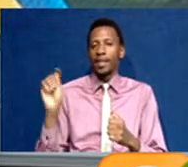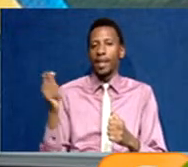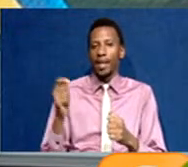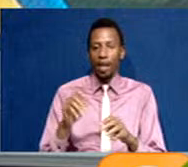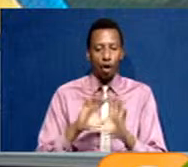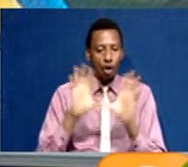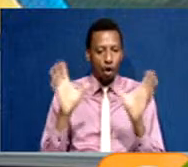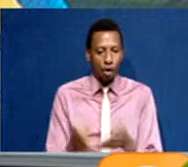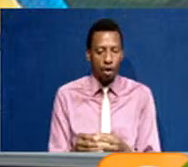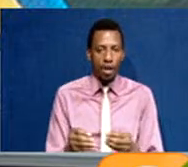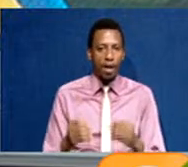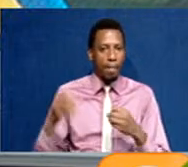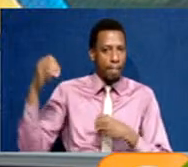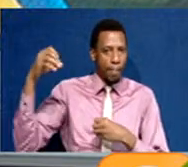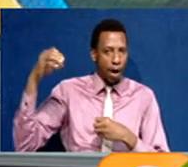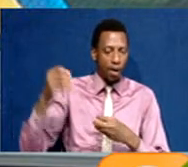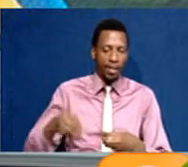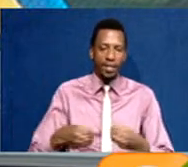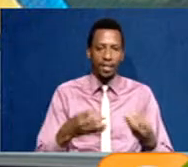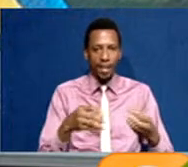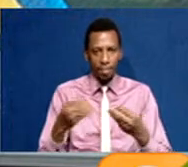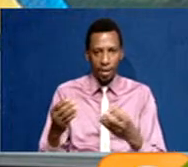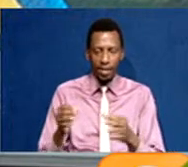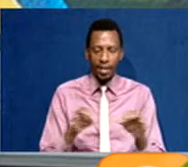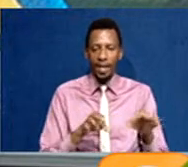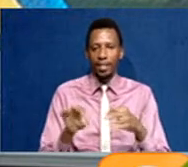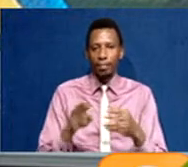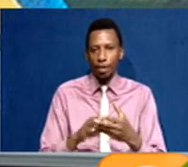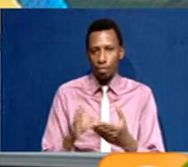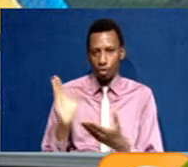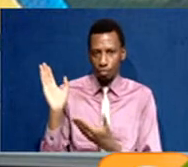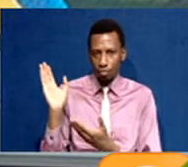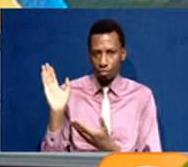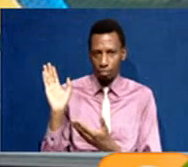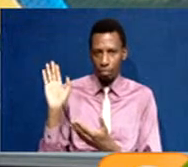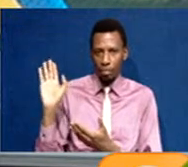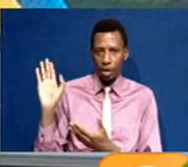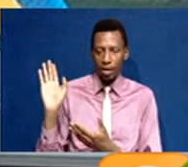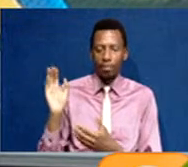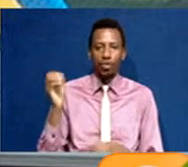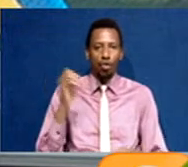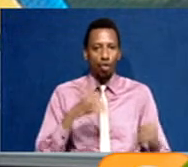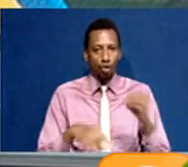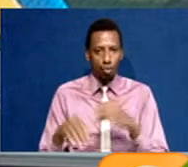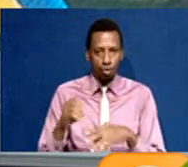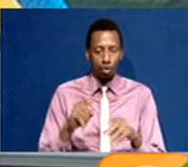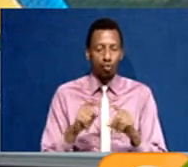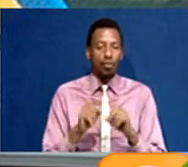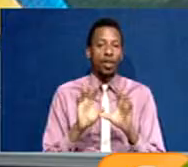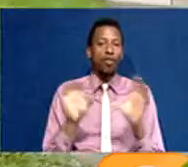supply. Jimmy Mbogo has more on the independent power producers' contributions to the community.